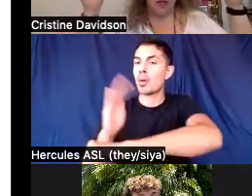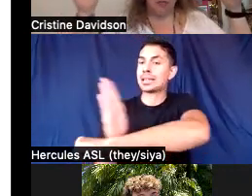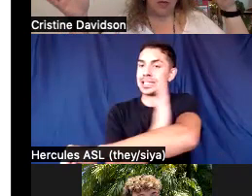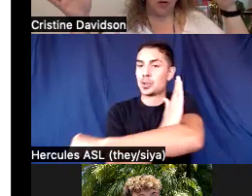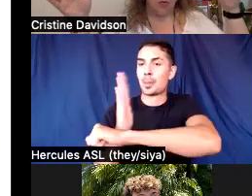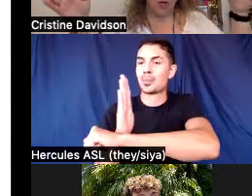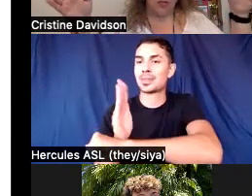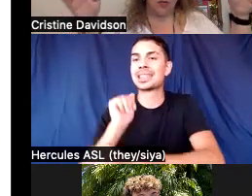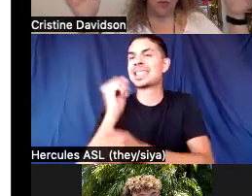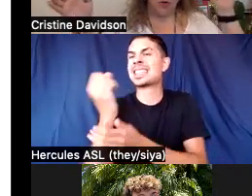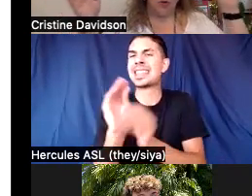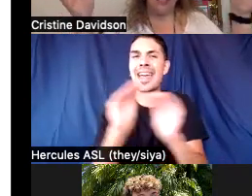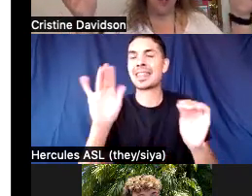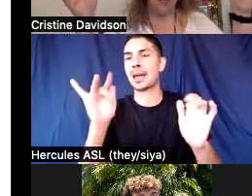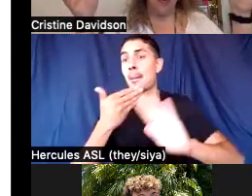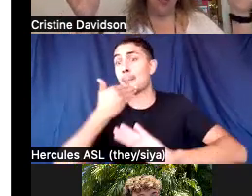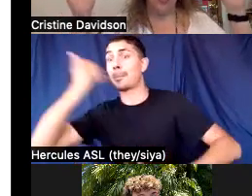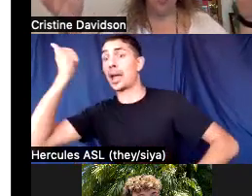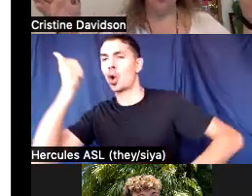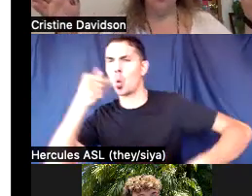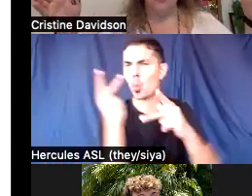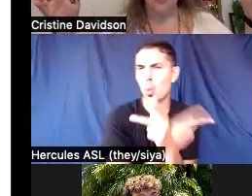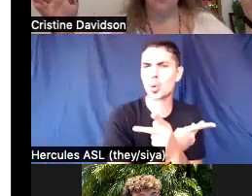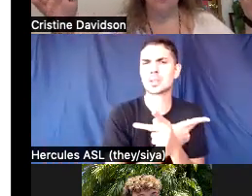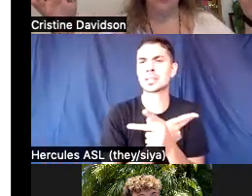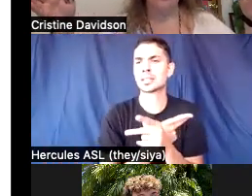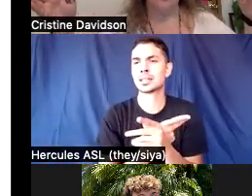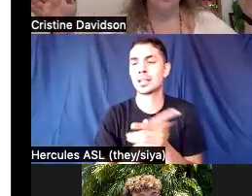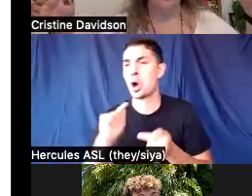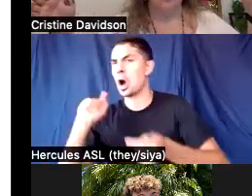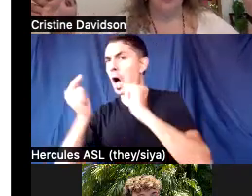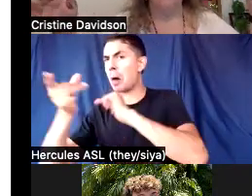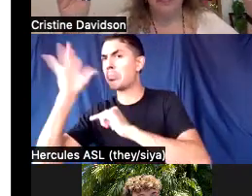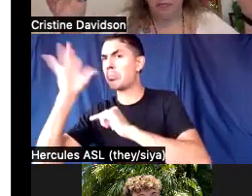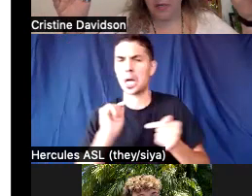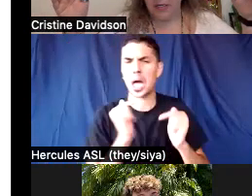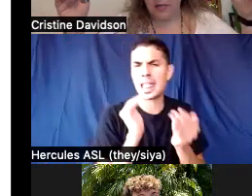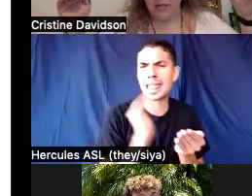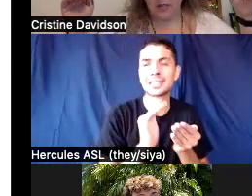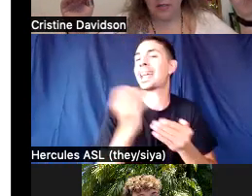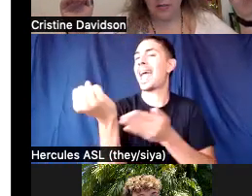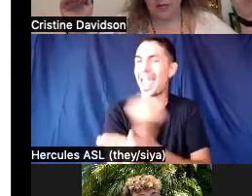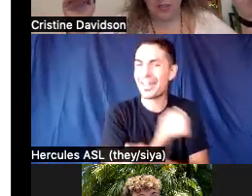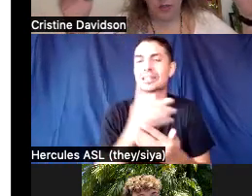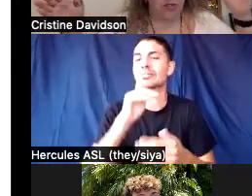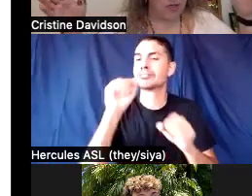is better or worse or more or less harmful. It all is harmful, right? But